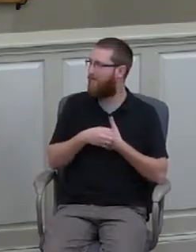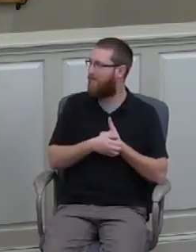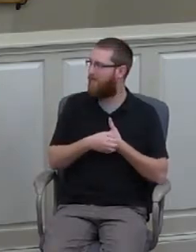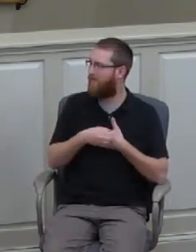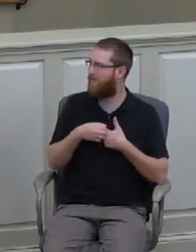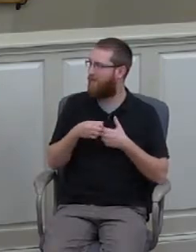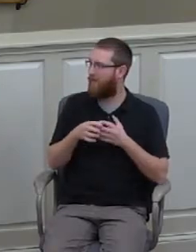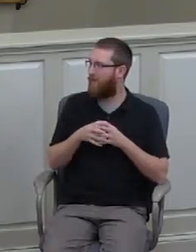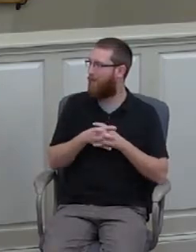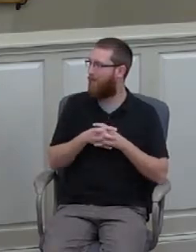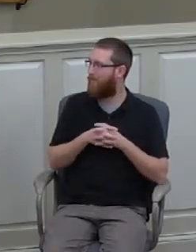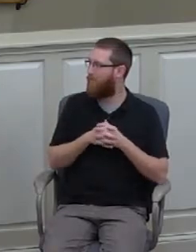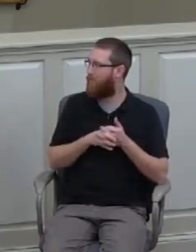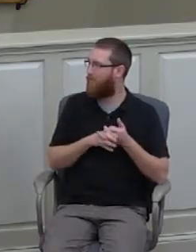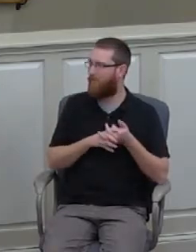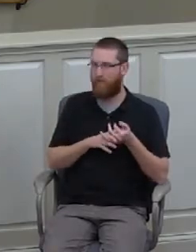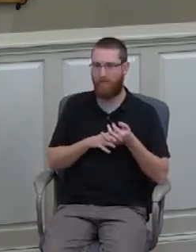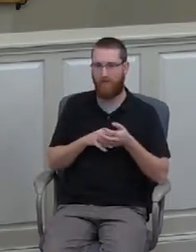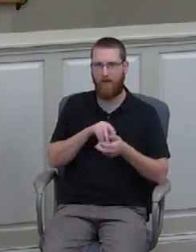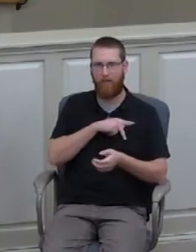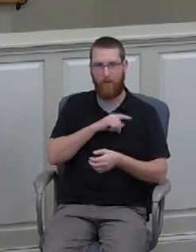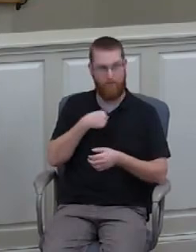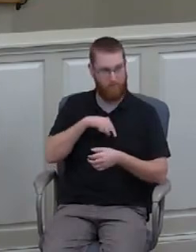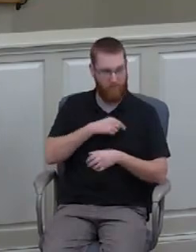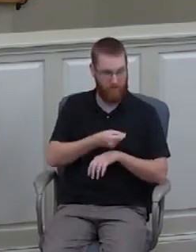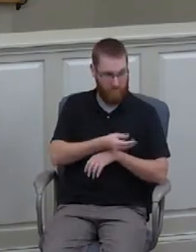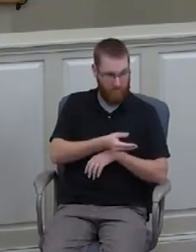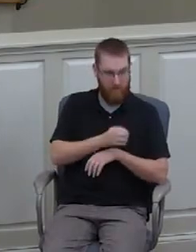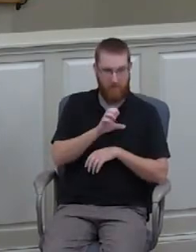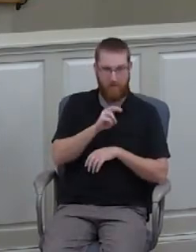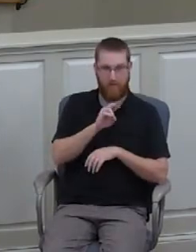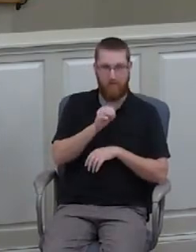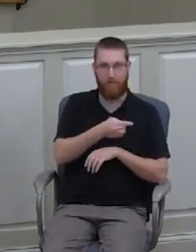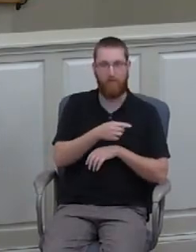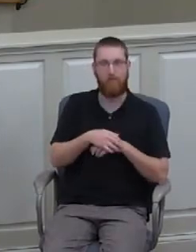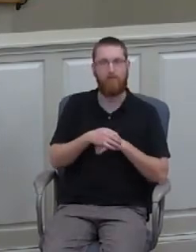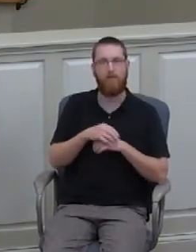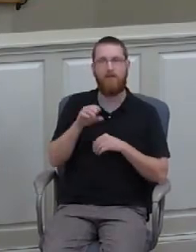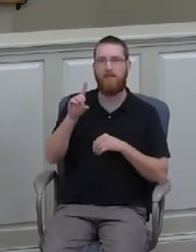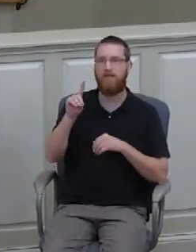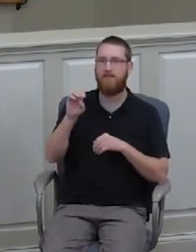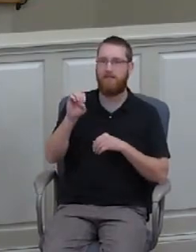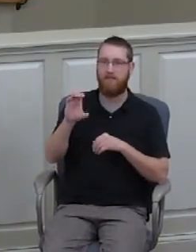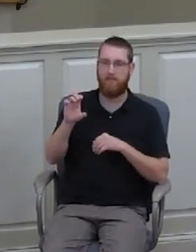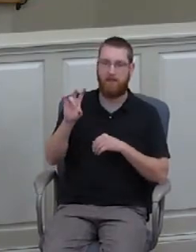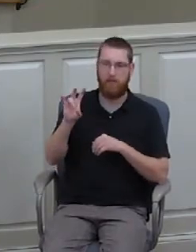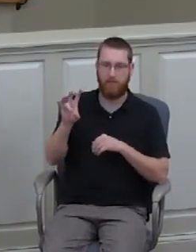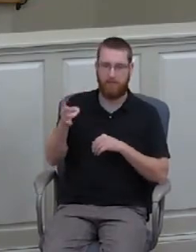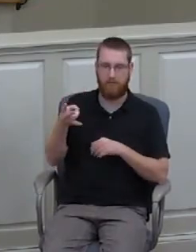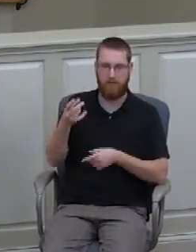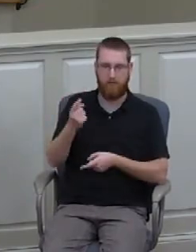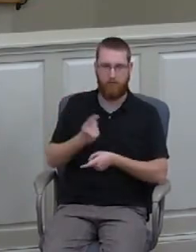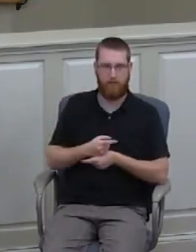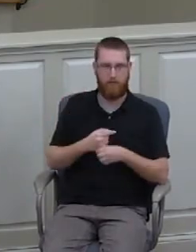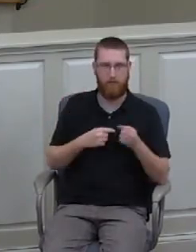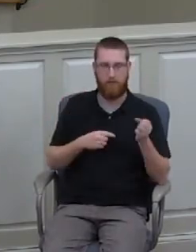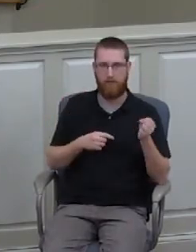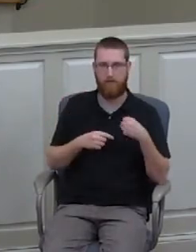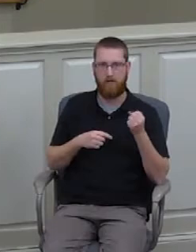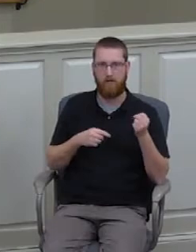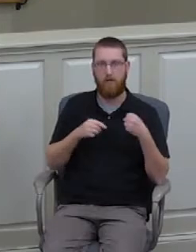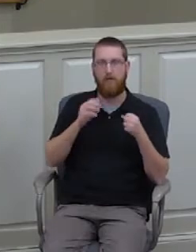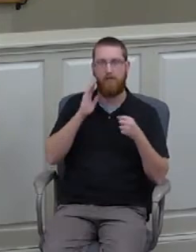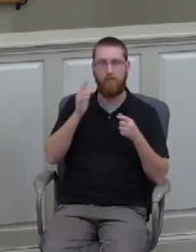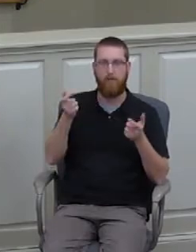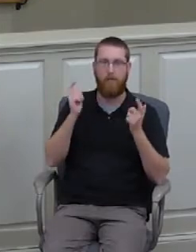you. Do we have to? Well, there it is. You on this? I believe that's December 7th, isn't it, Dustin? Okay, so it'll be a big